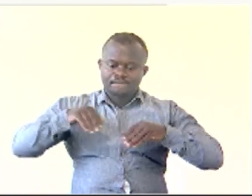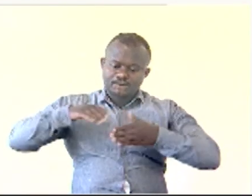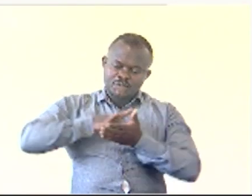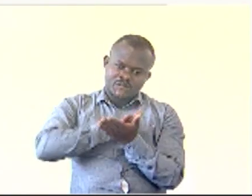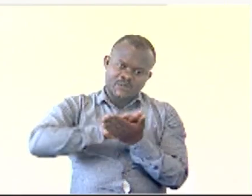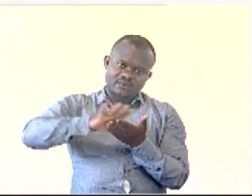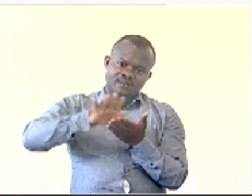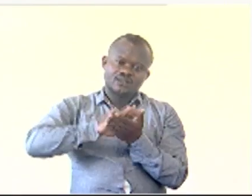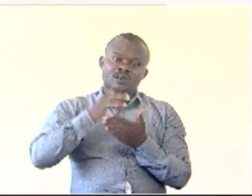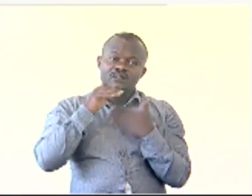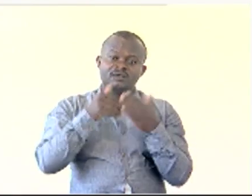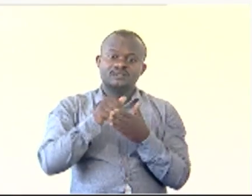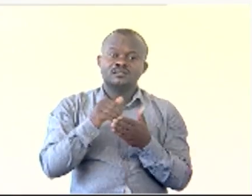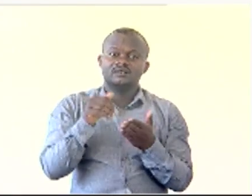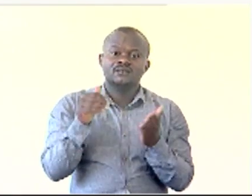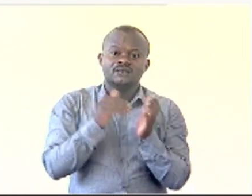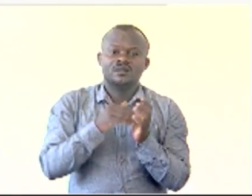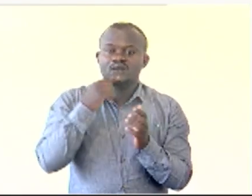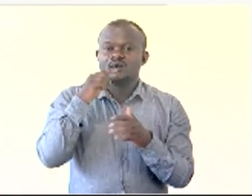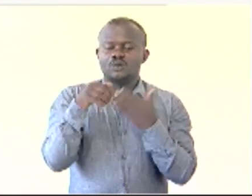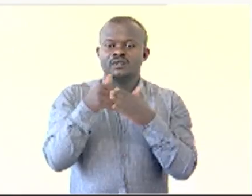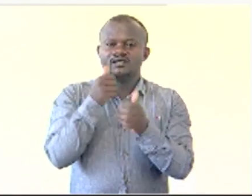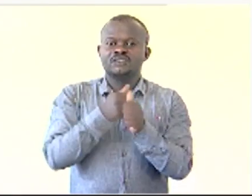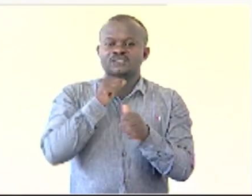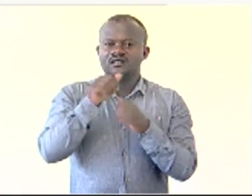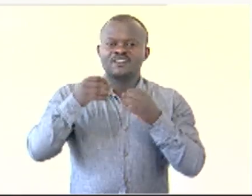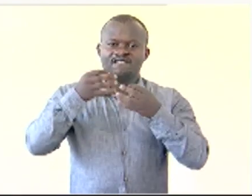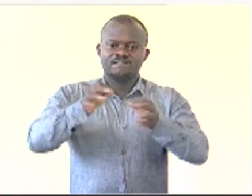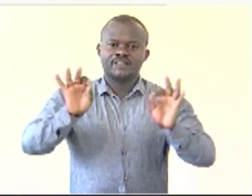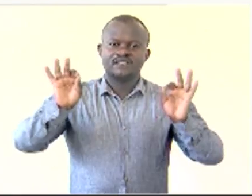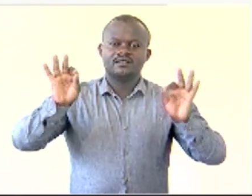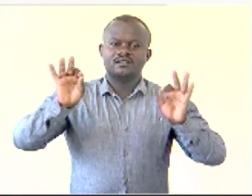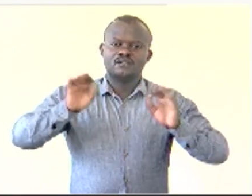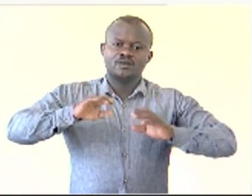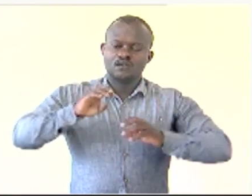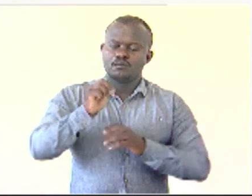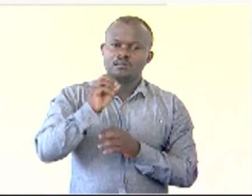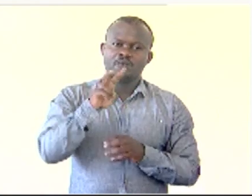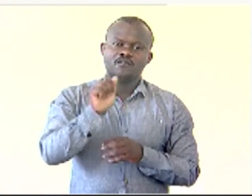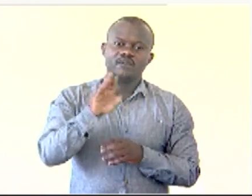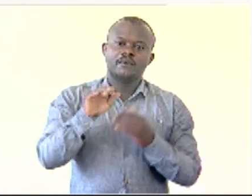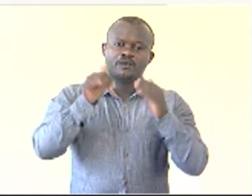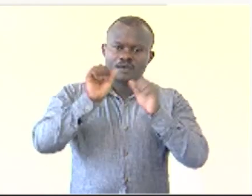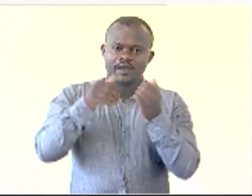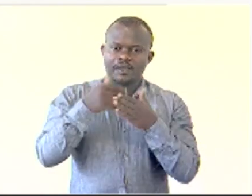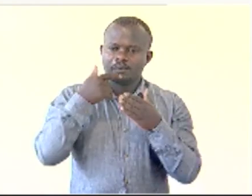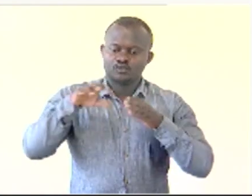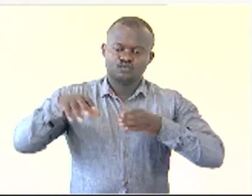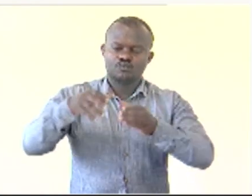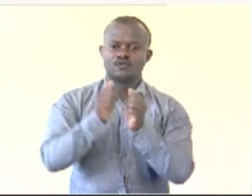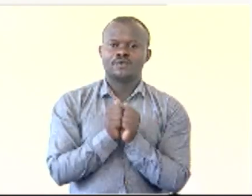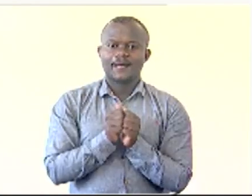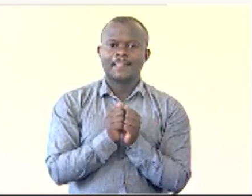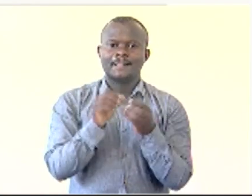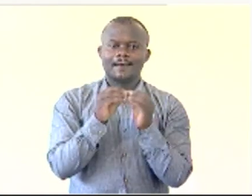mobility, but there are those which arouse a free movable. You are able to move.